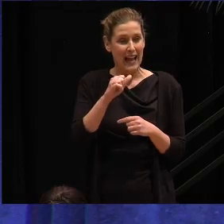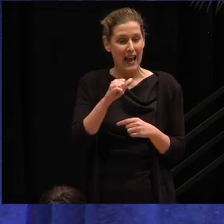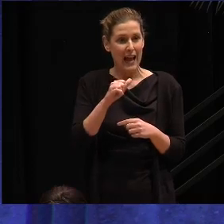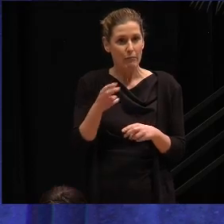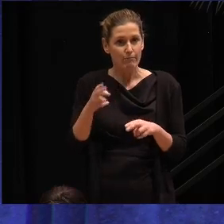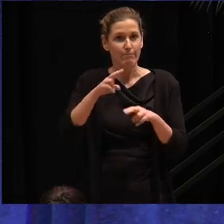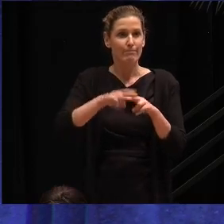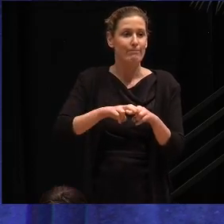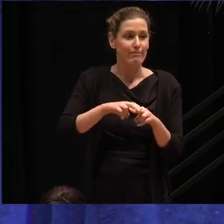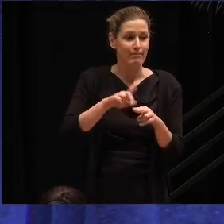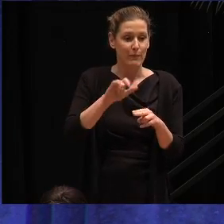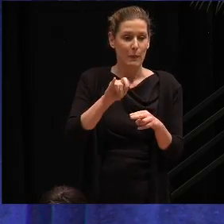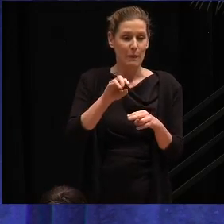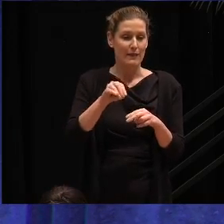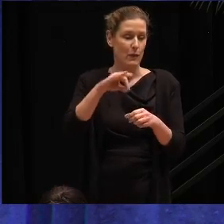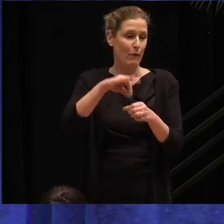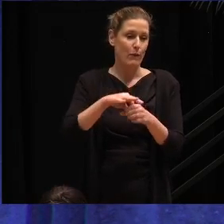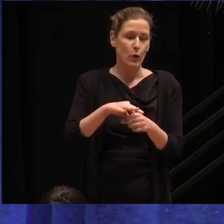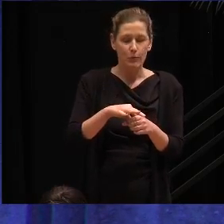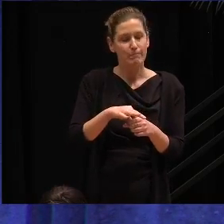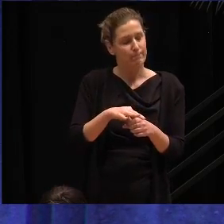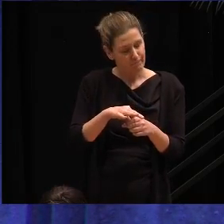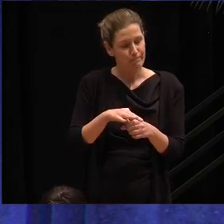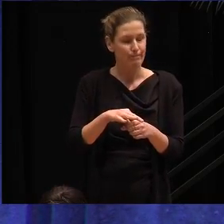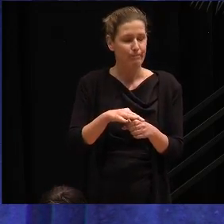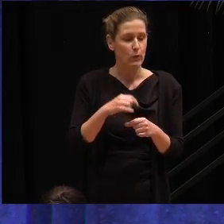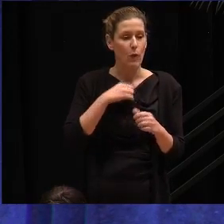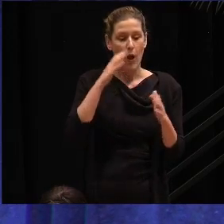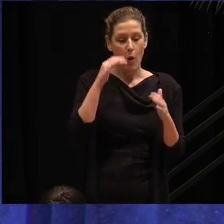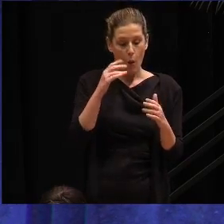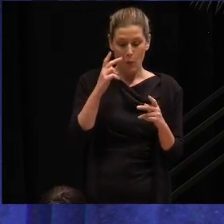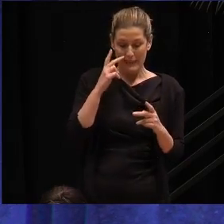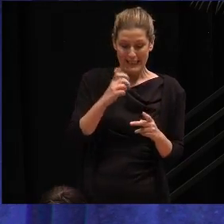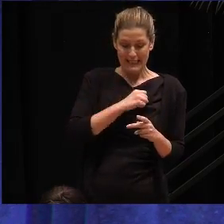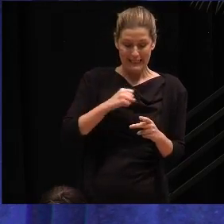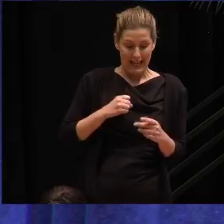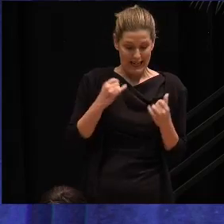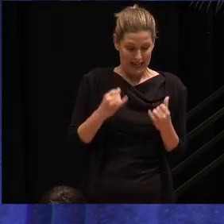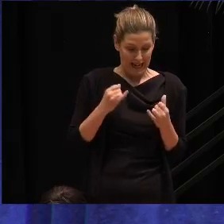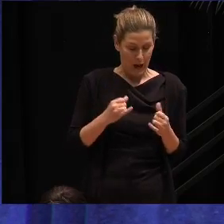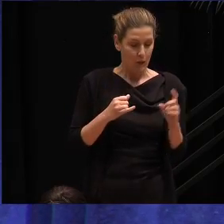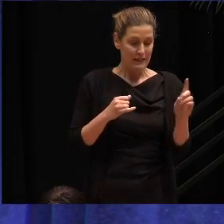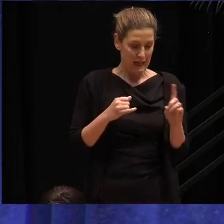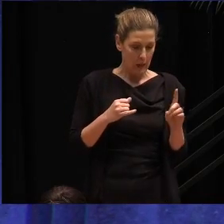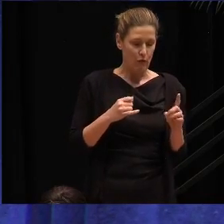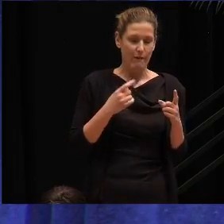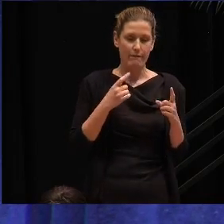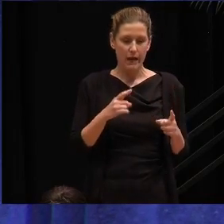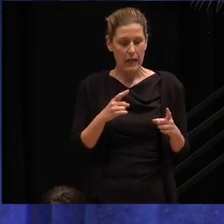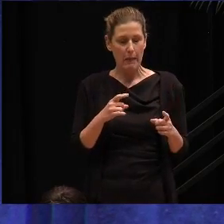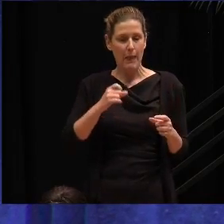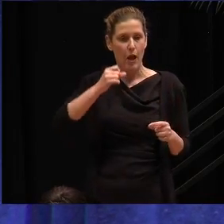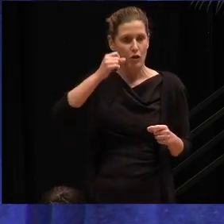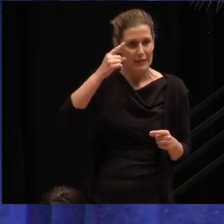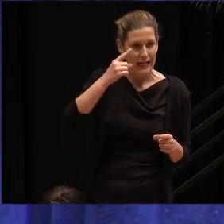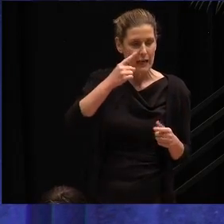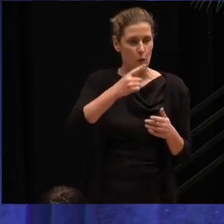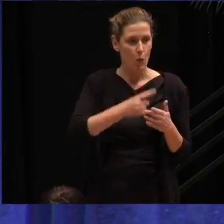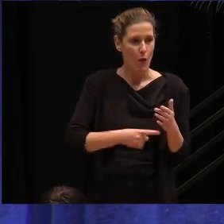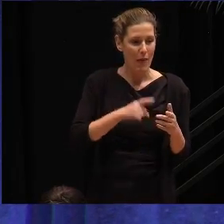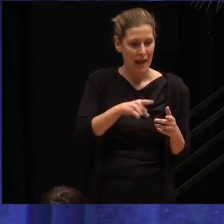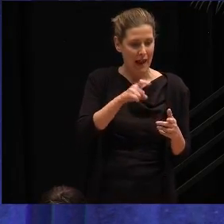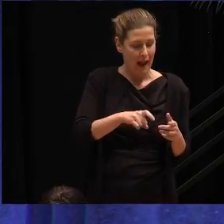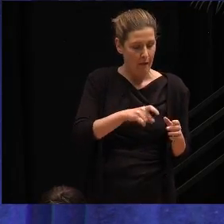So I'm hopeful. What we're seeing in the Senate right now is Democrats finally leaning in to what defines us